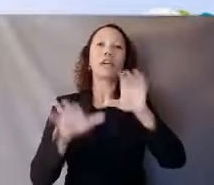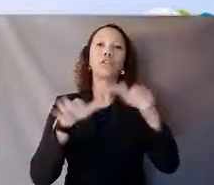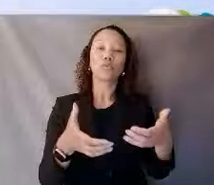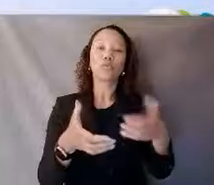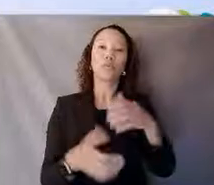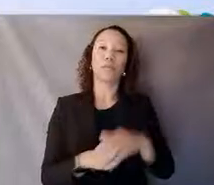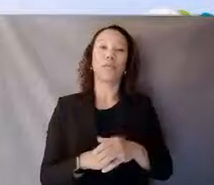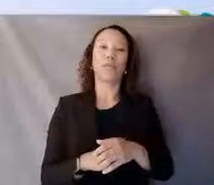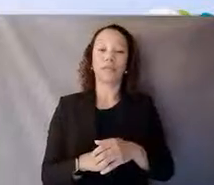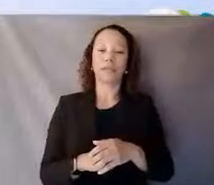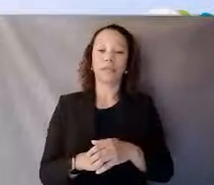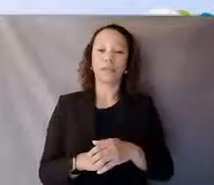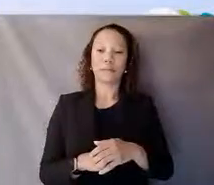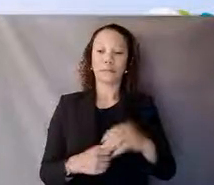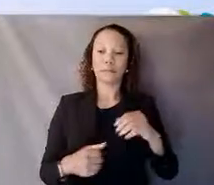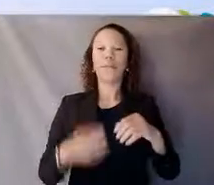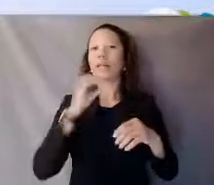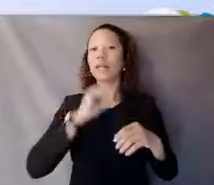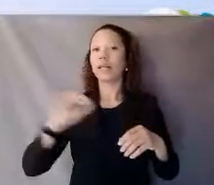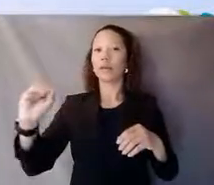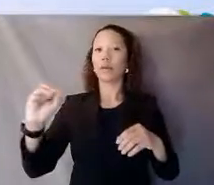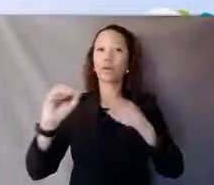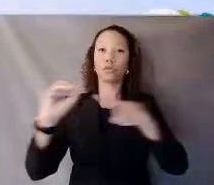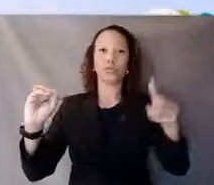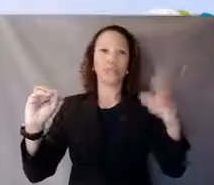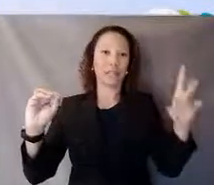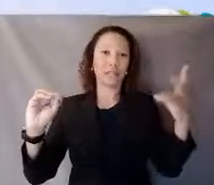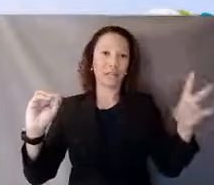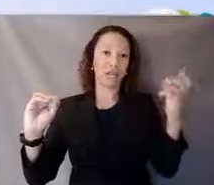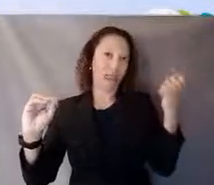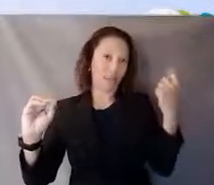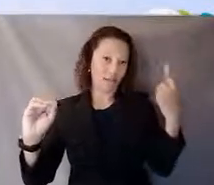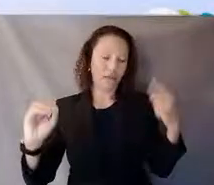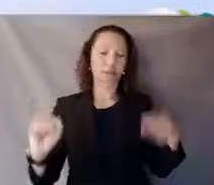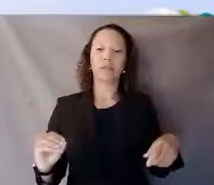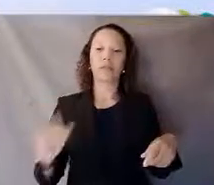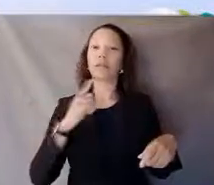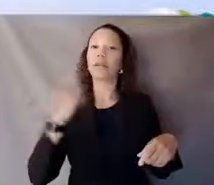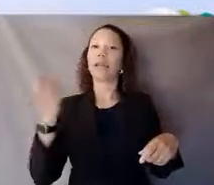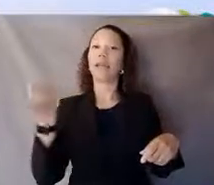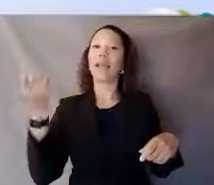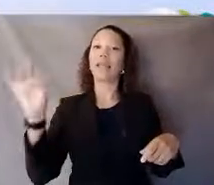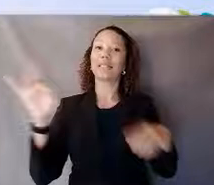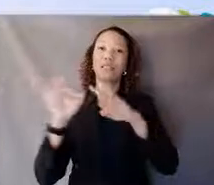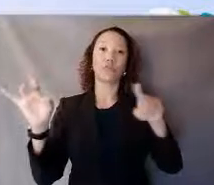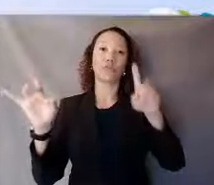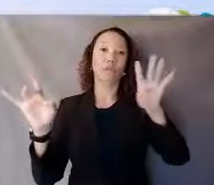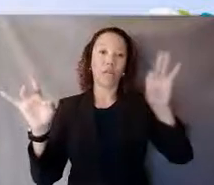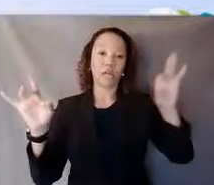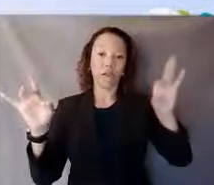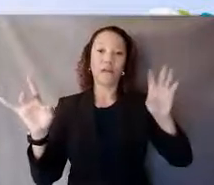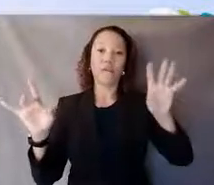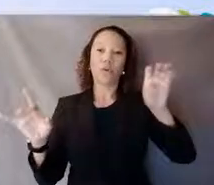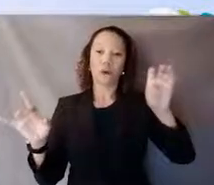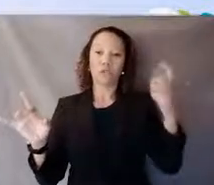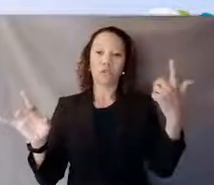COVID cases are as follows. In ages 0 through 17, there are 11. In ages 18 through 49, there are